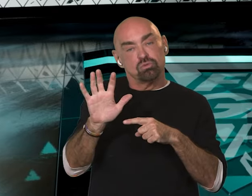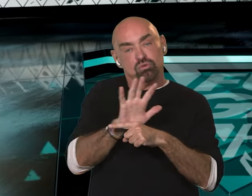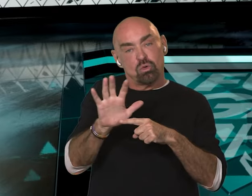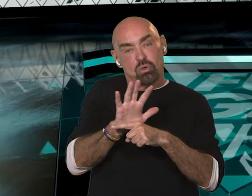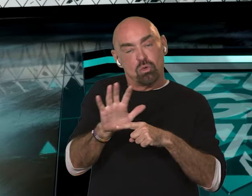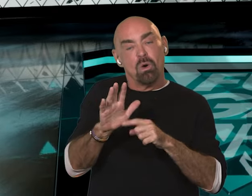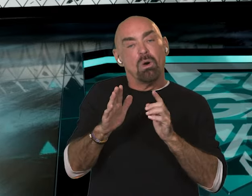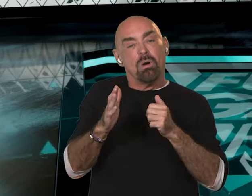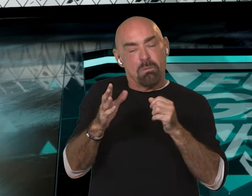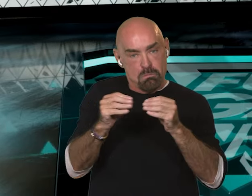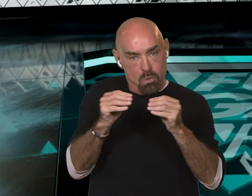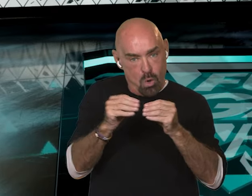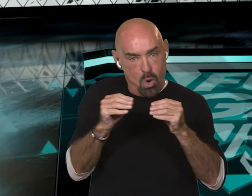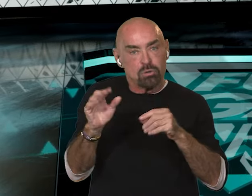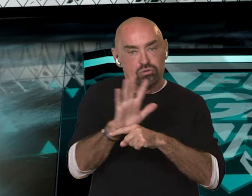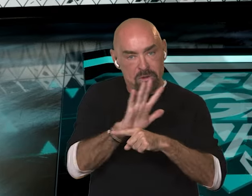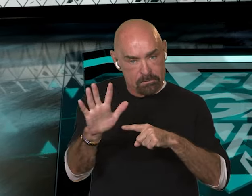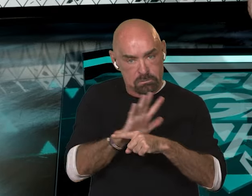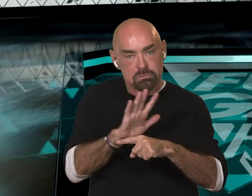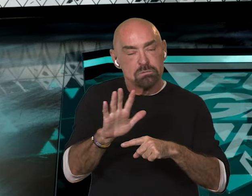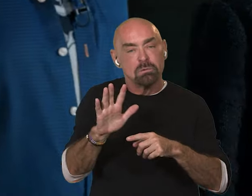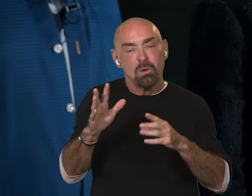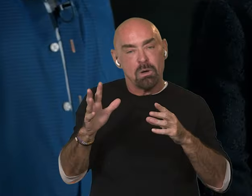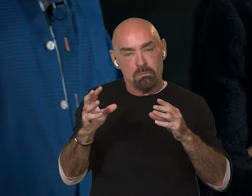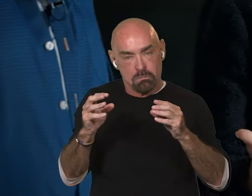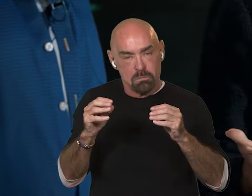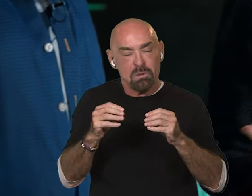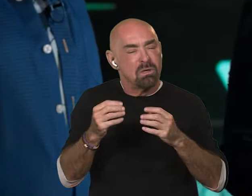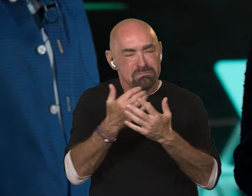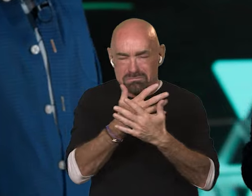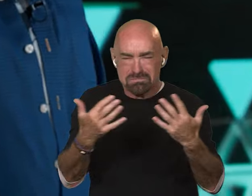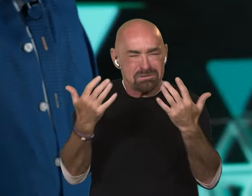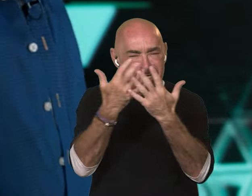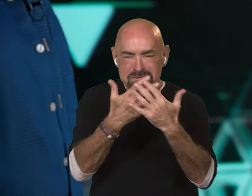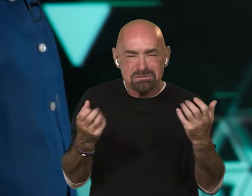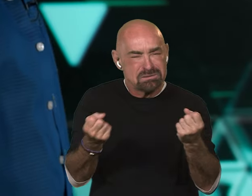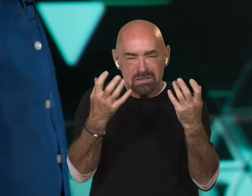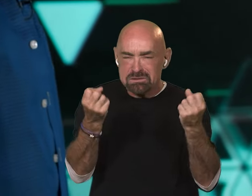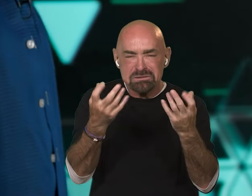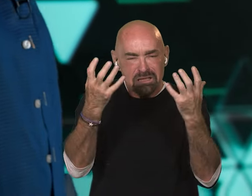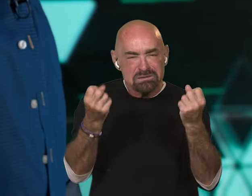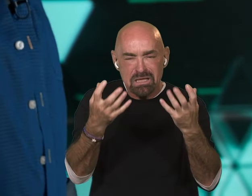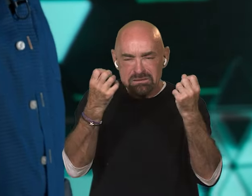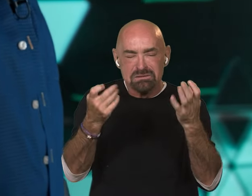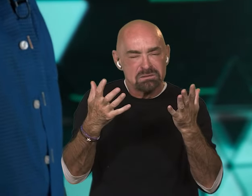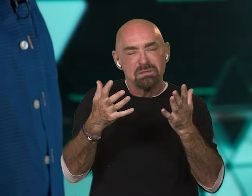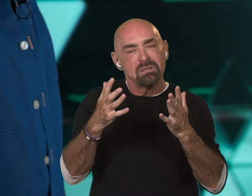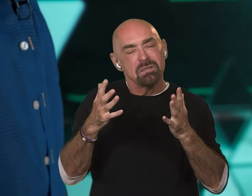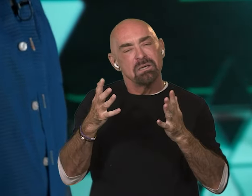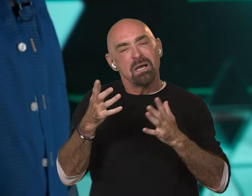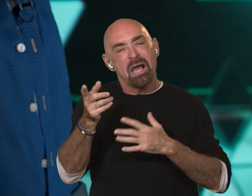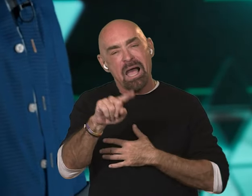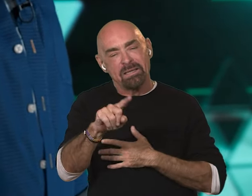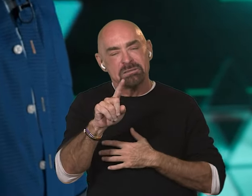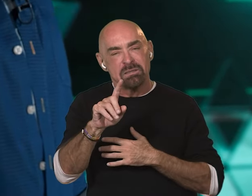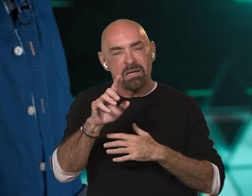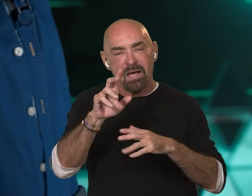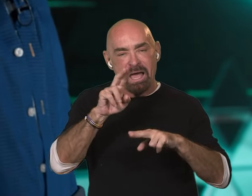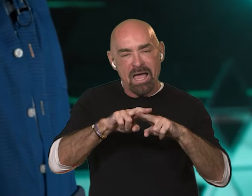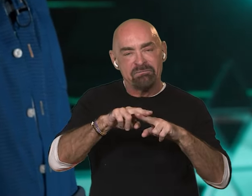this with more trailers and deep dives on the way. There'll also be tons of follow-up content on GamesRadar.com and